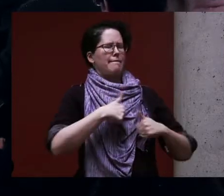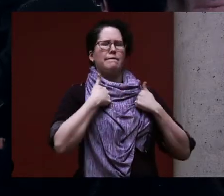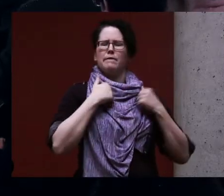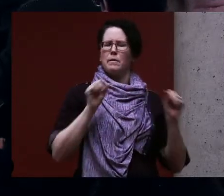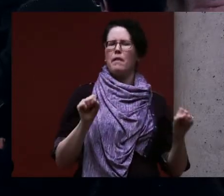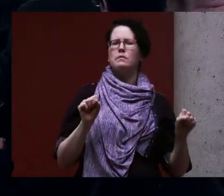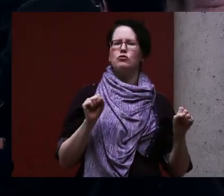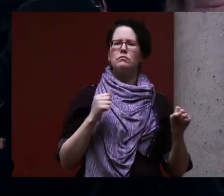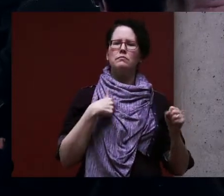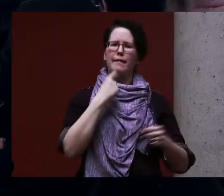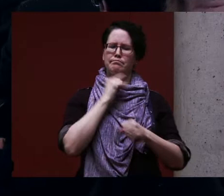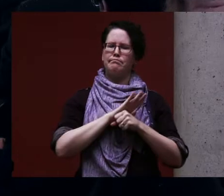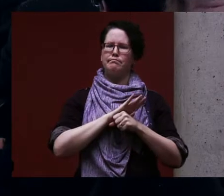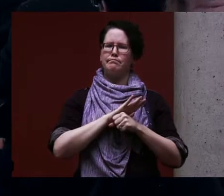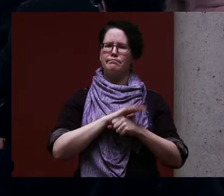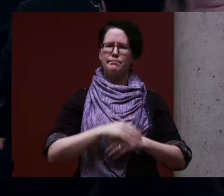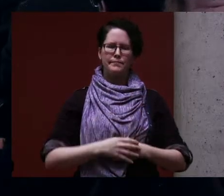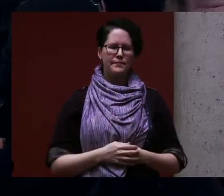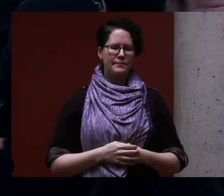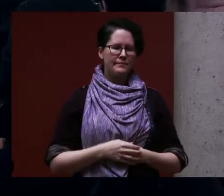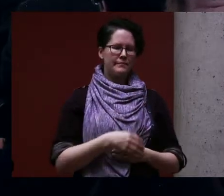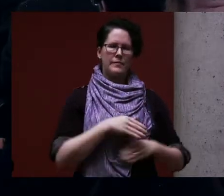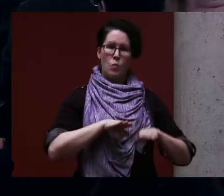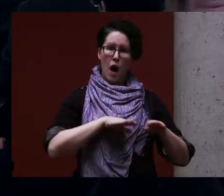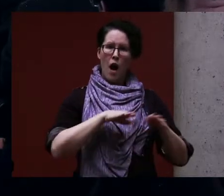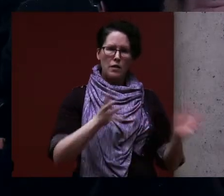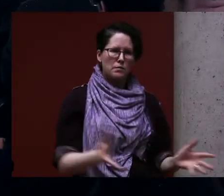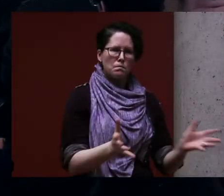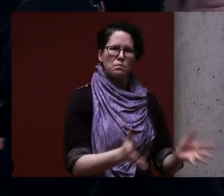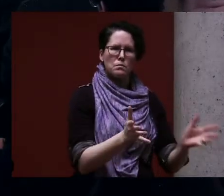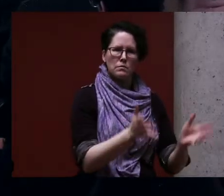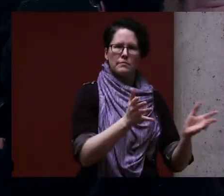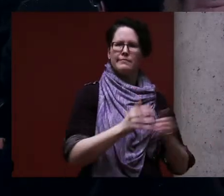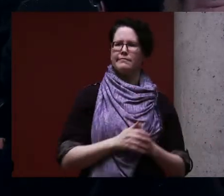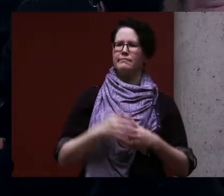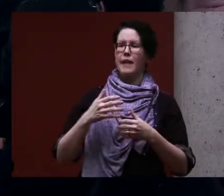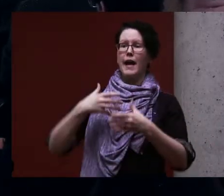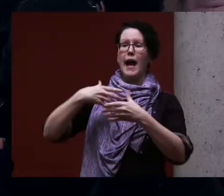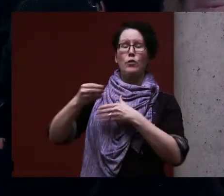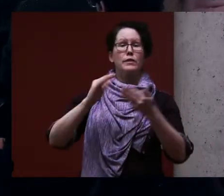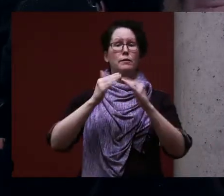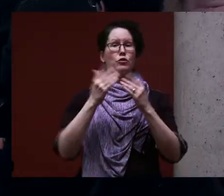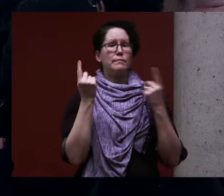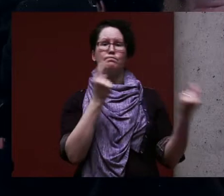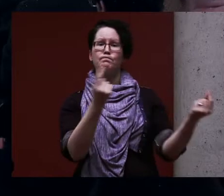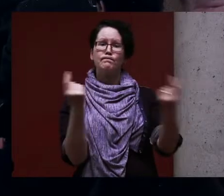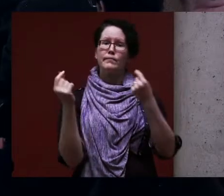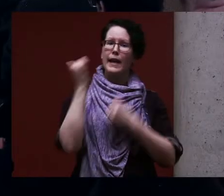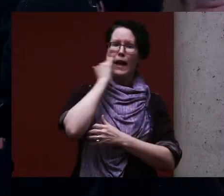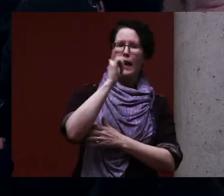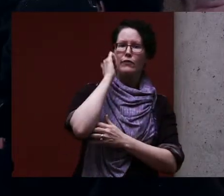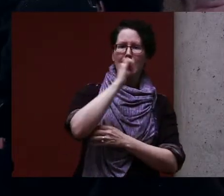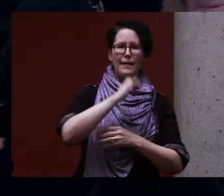be. I made sure I kept her walking. I got her out in the community every day. I